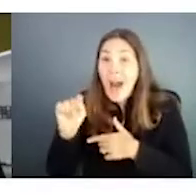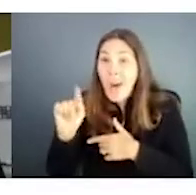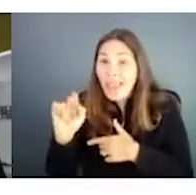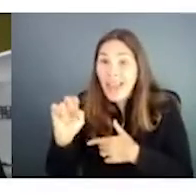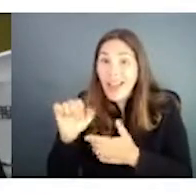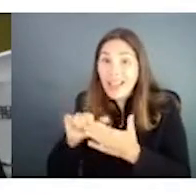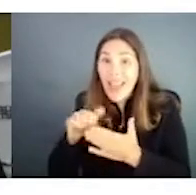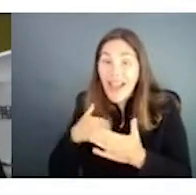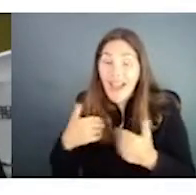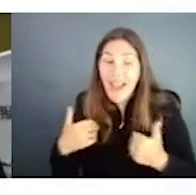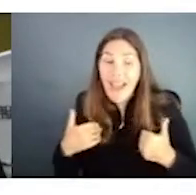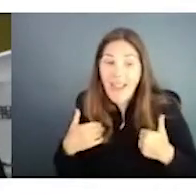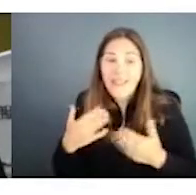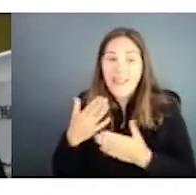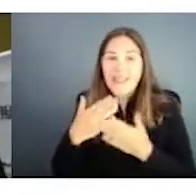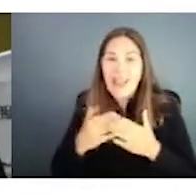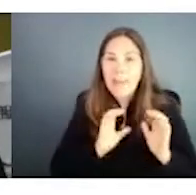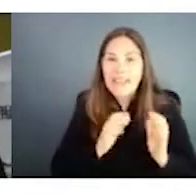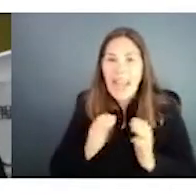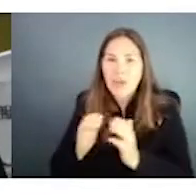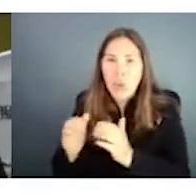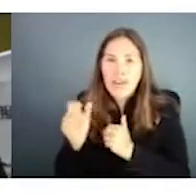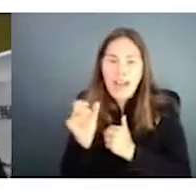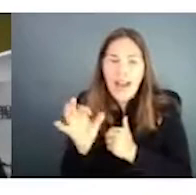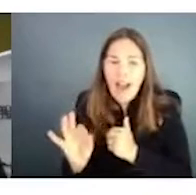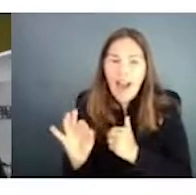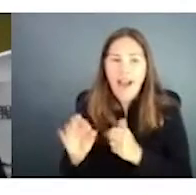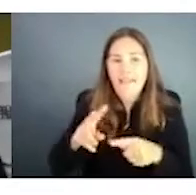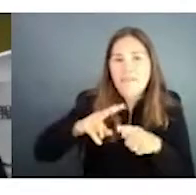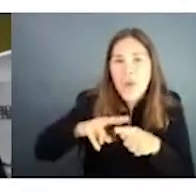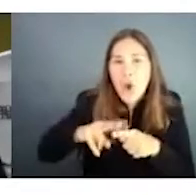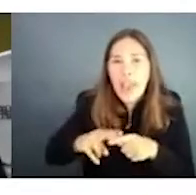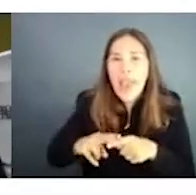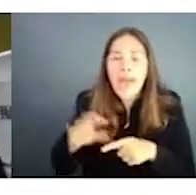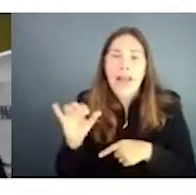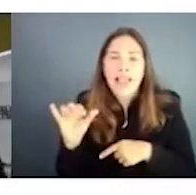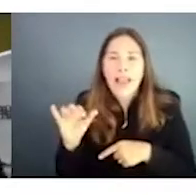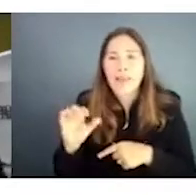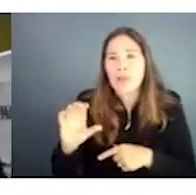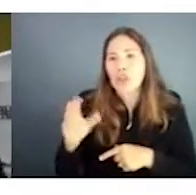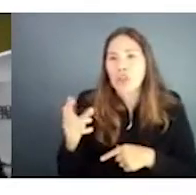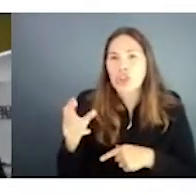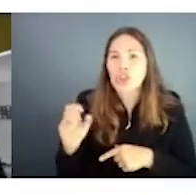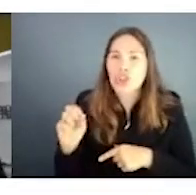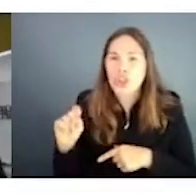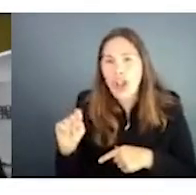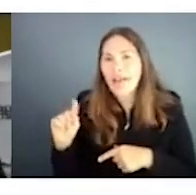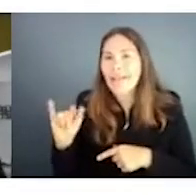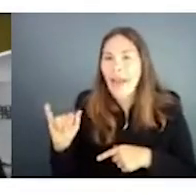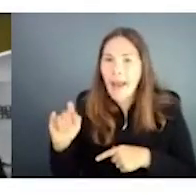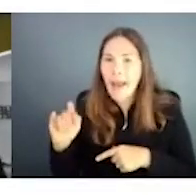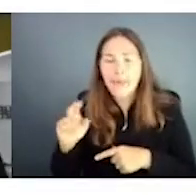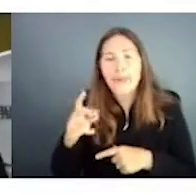has some categories of vocab in there, like shot types and video genres and general